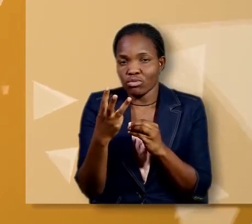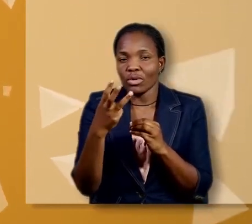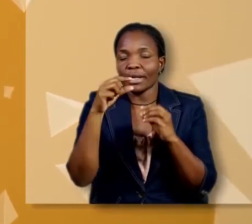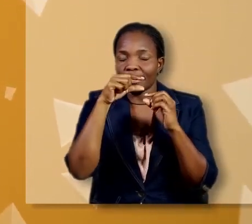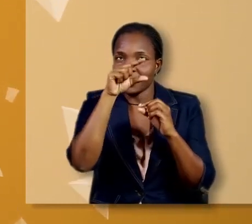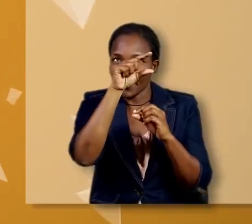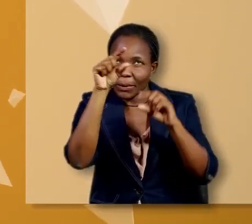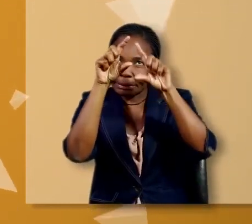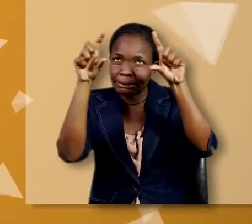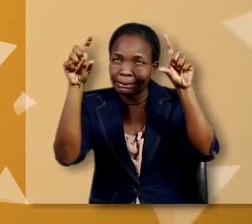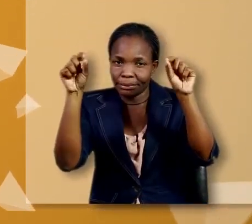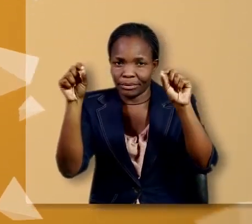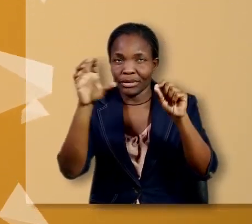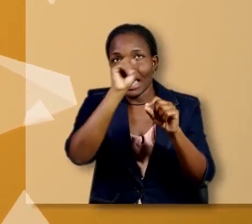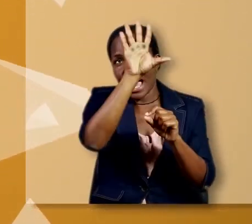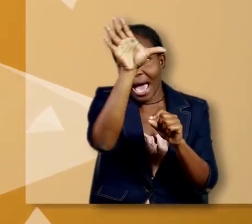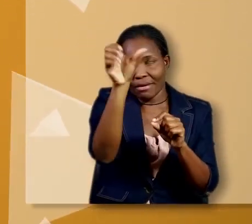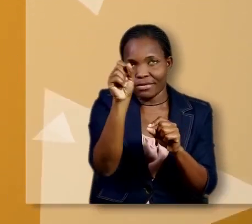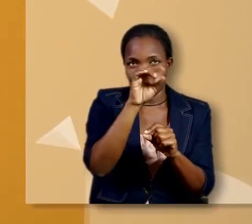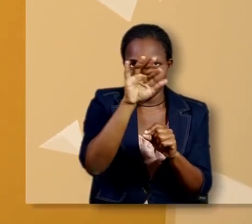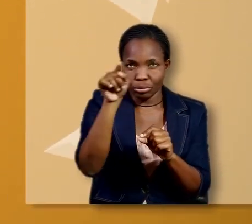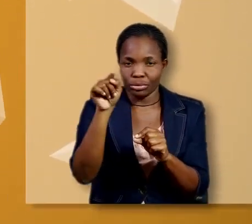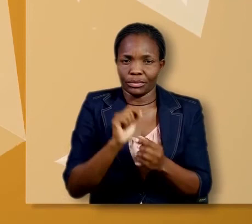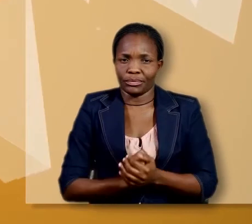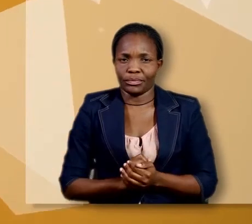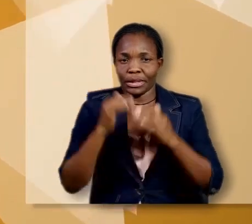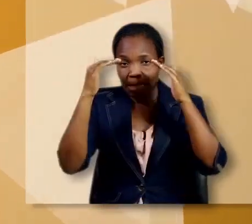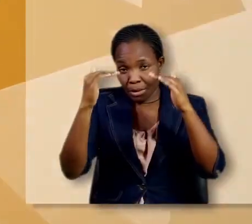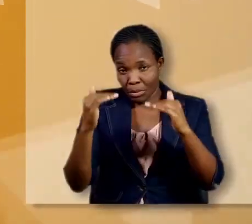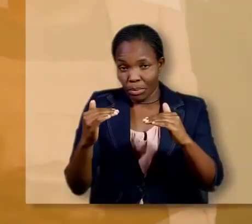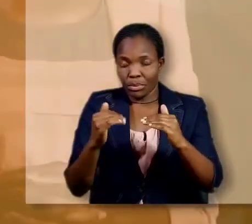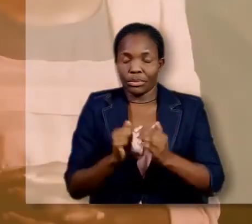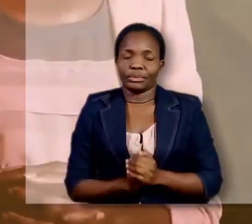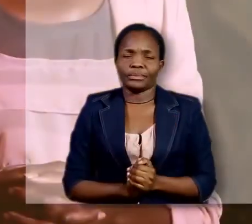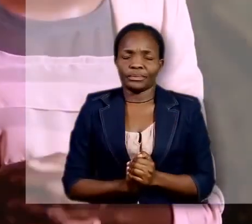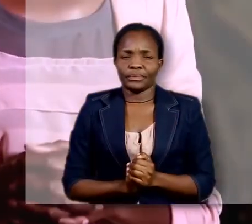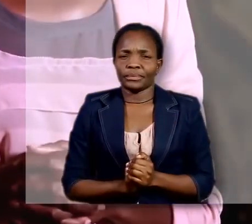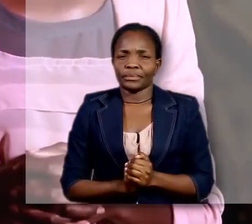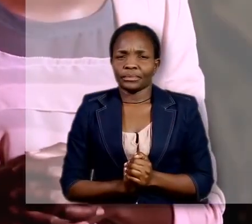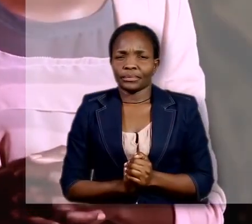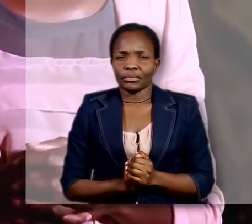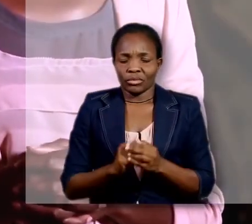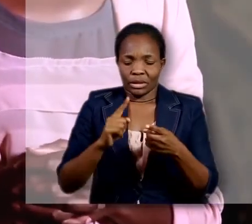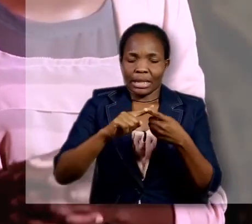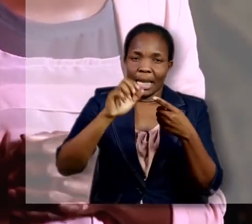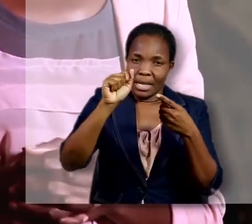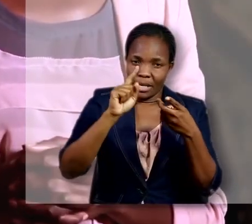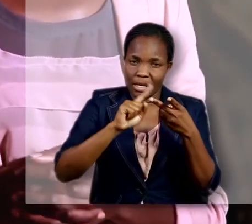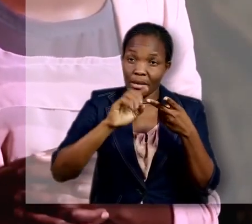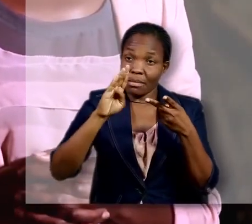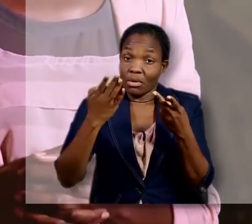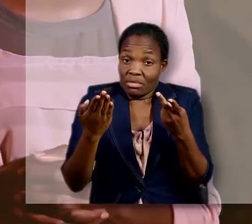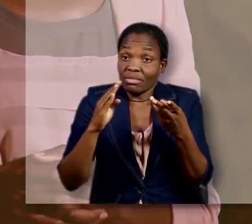Then leave a space and type A, B, or C for the answer you choose as correct. Each SMS costs